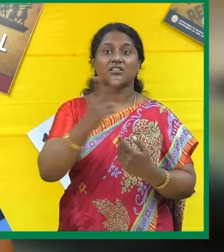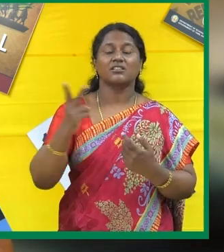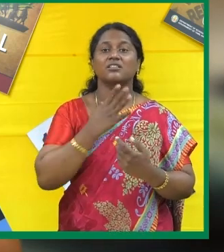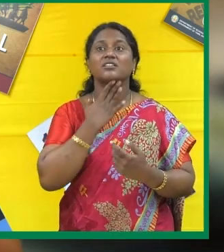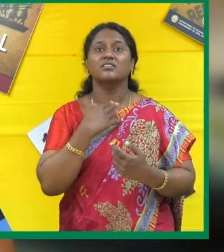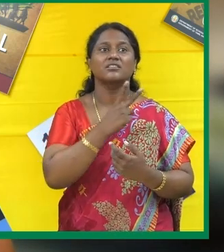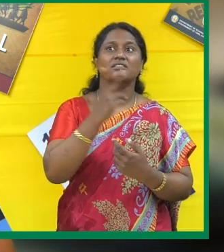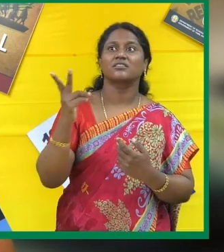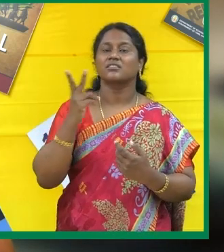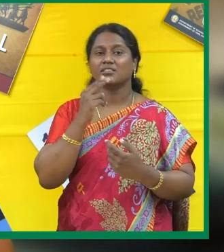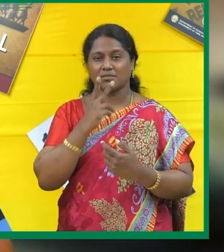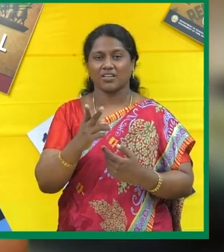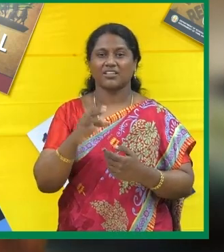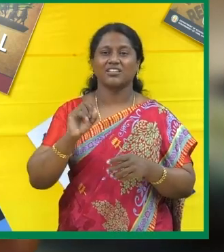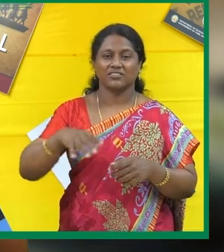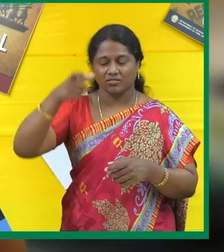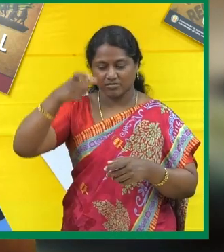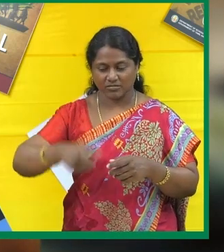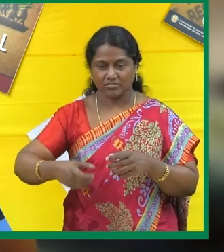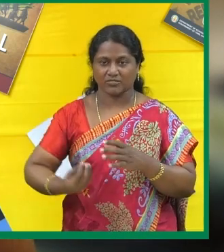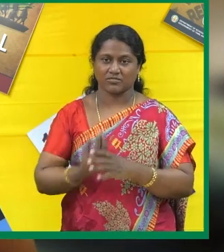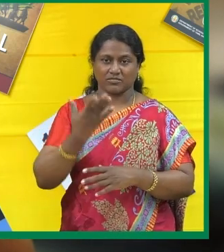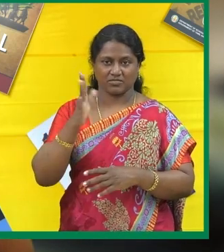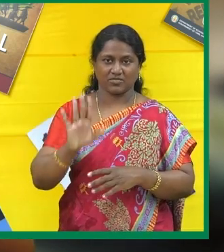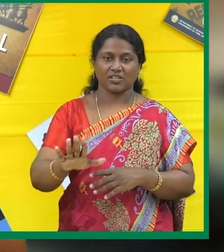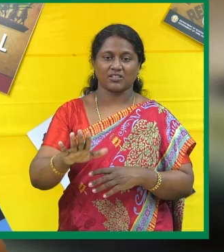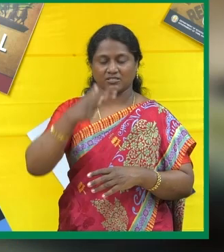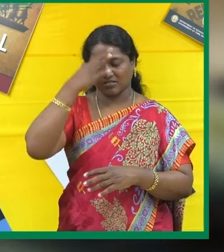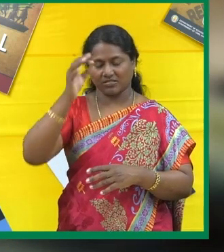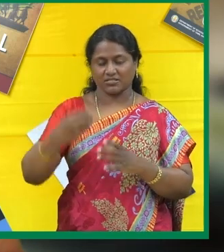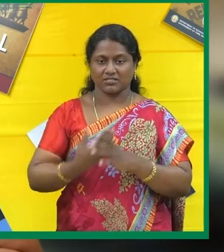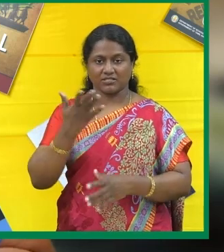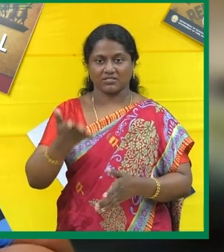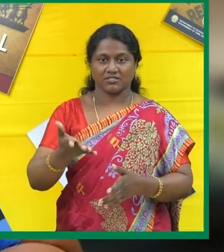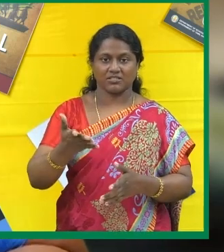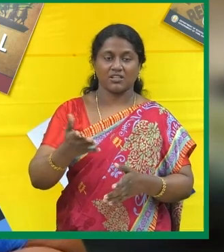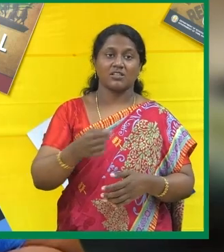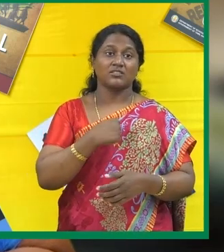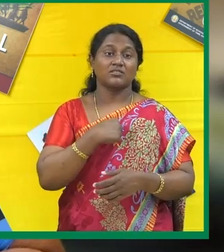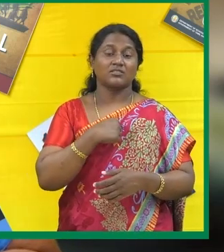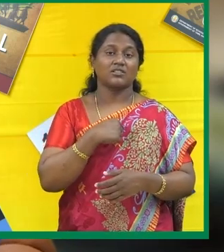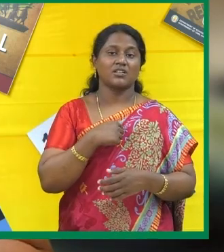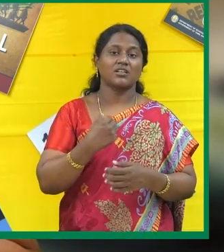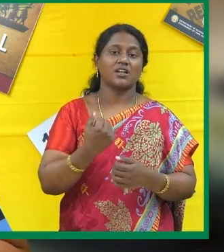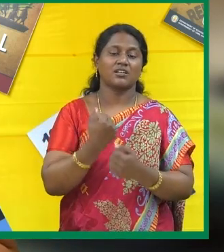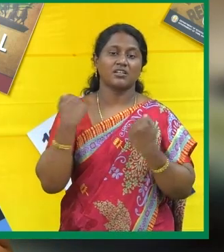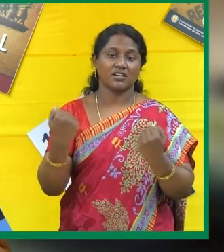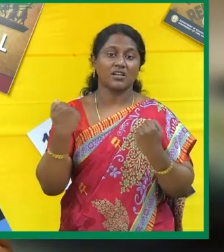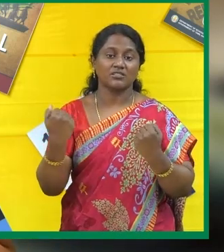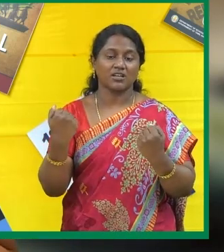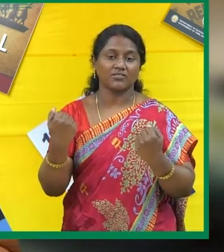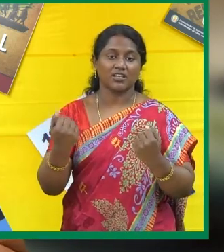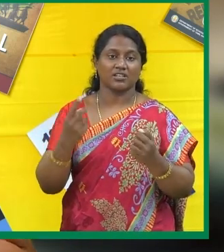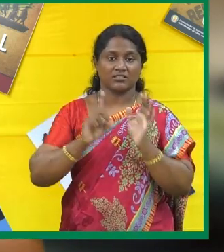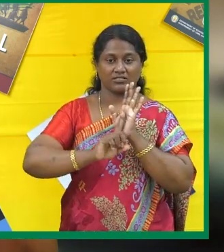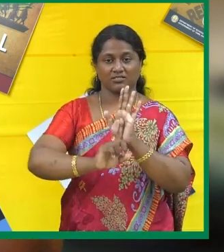applauses. That is the nature of the human beings. My heart will keep the courage of the quest. That is described here.